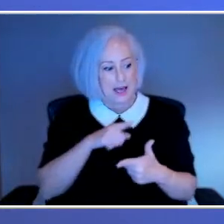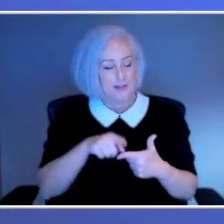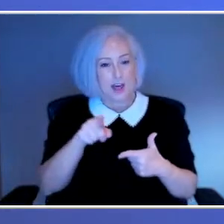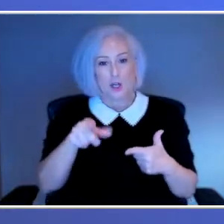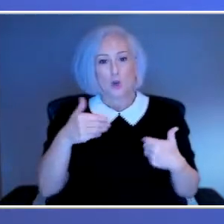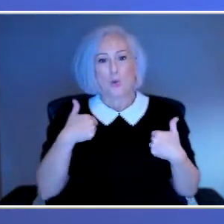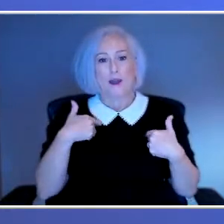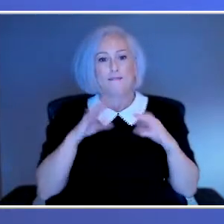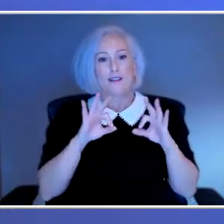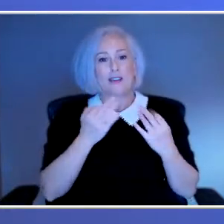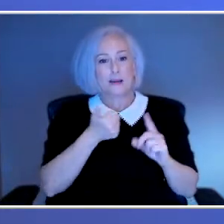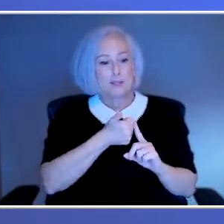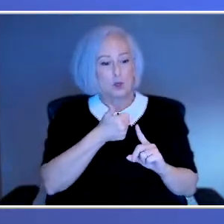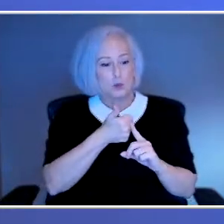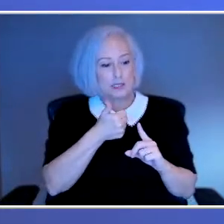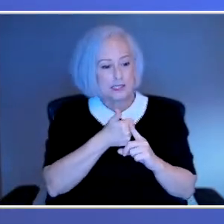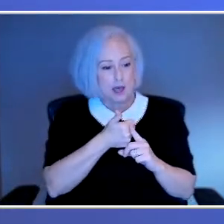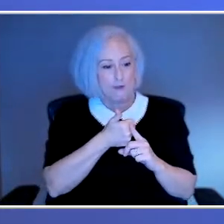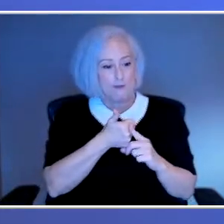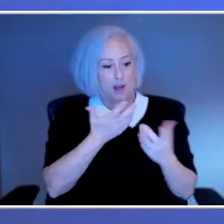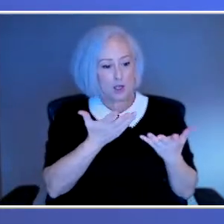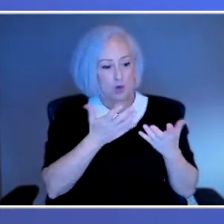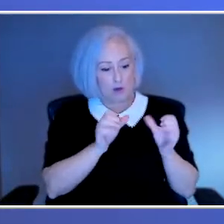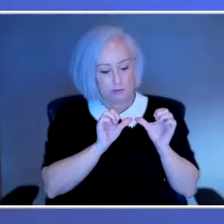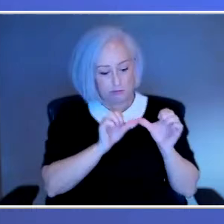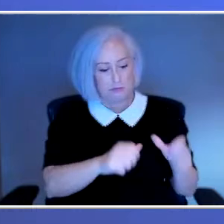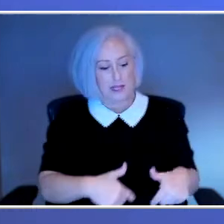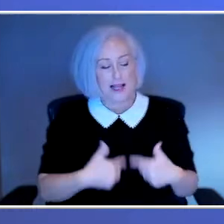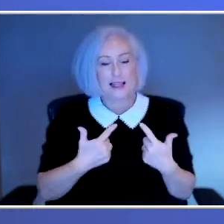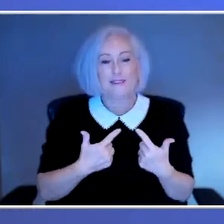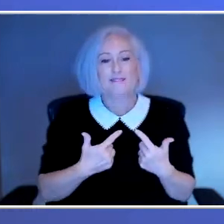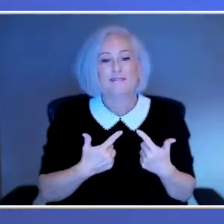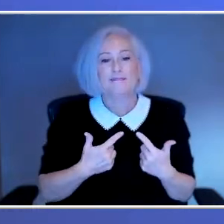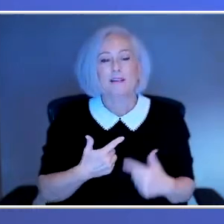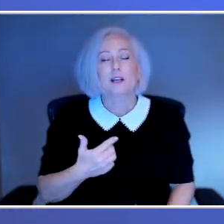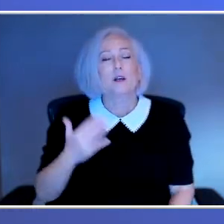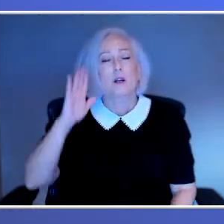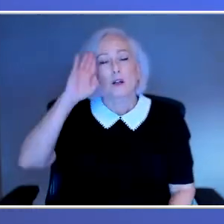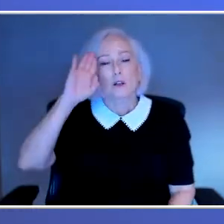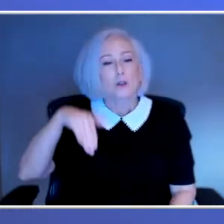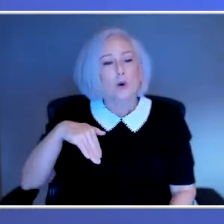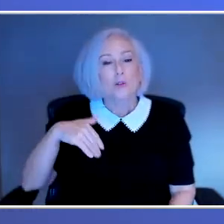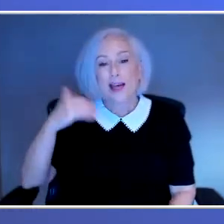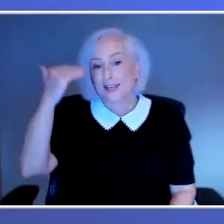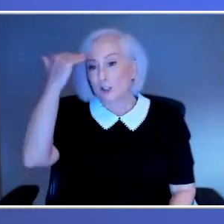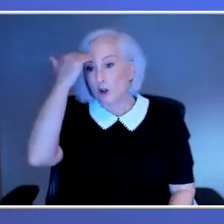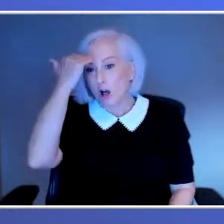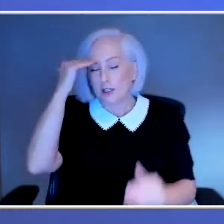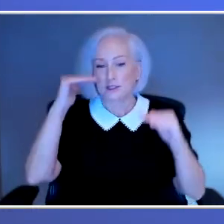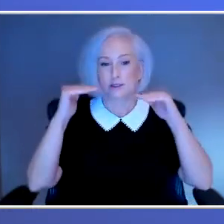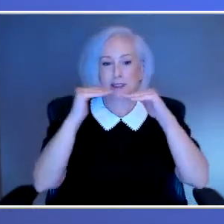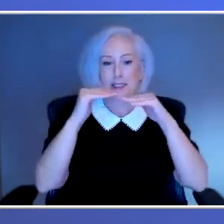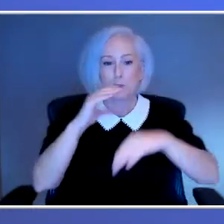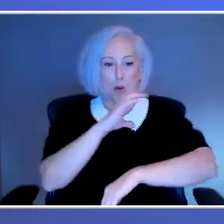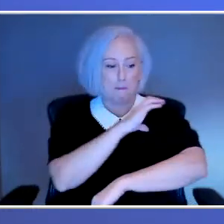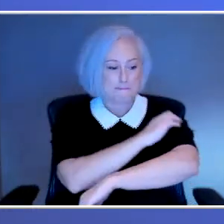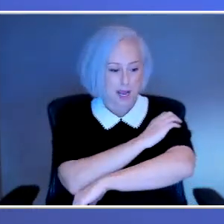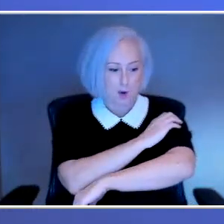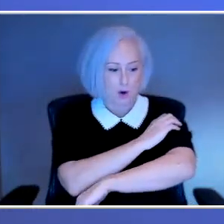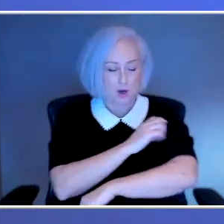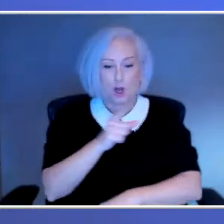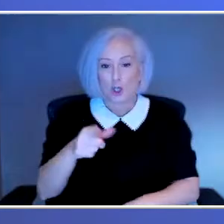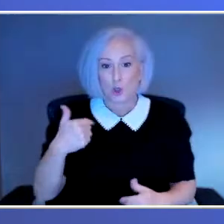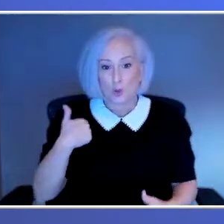mean, like I said, knowledge is power. If you have it, be proactive. Take action, do something about